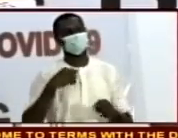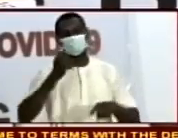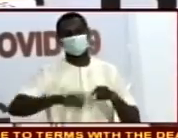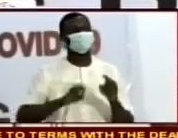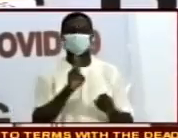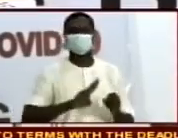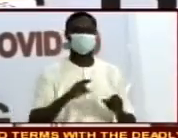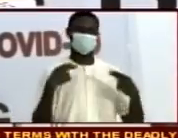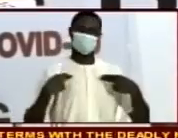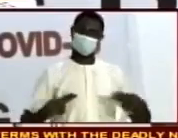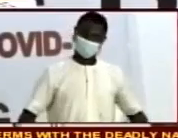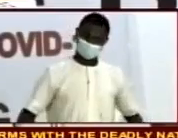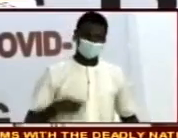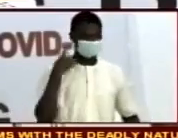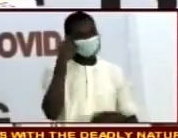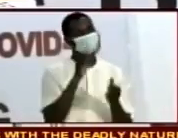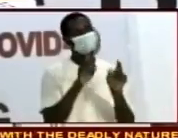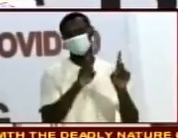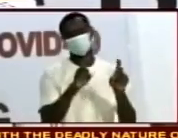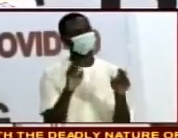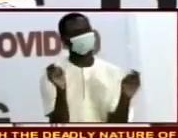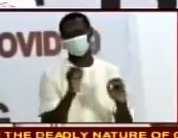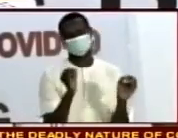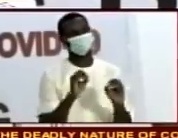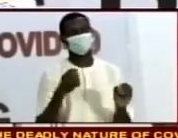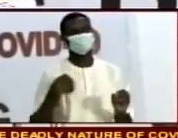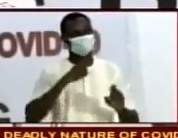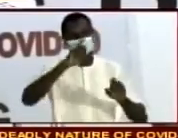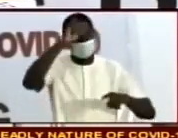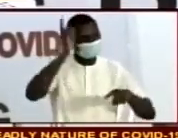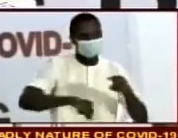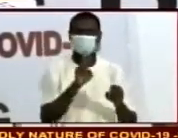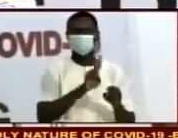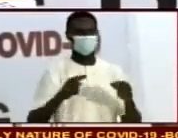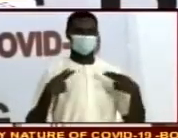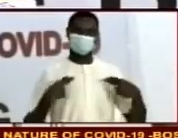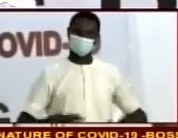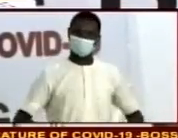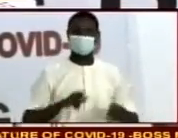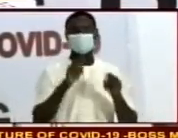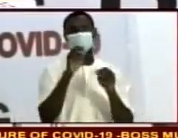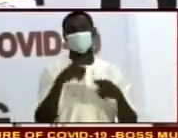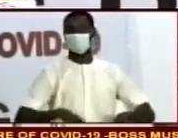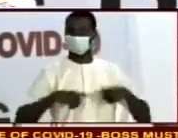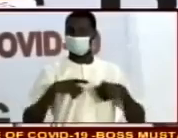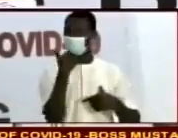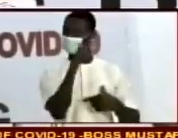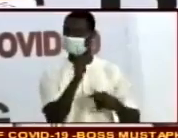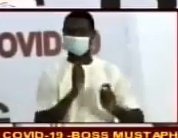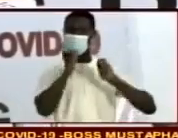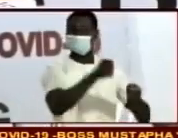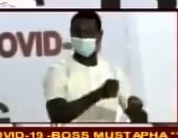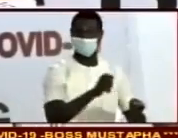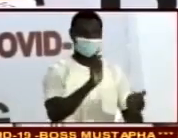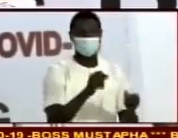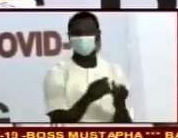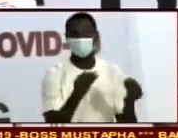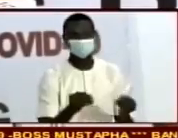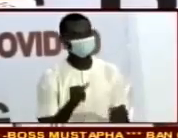that you give to somebody to cure, to prove to me that it works. I should give you 10 people's lives, which is, it doesn't work that way at